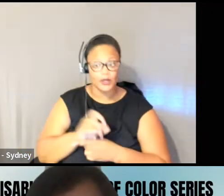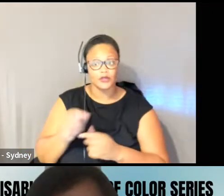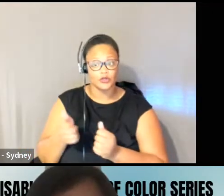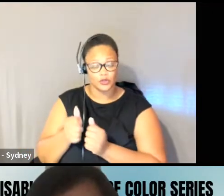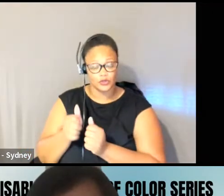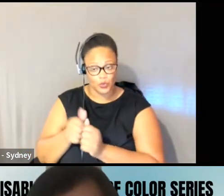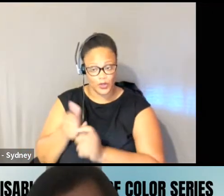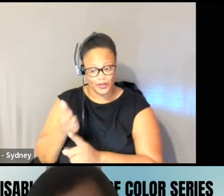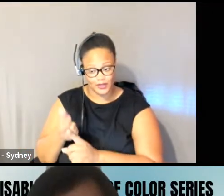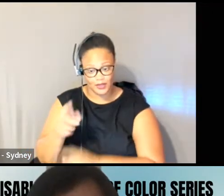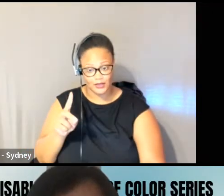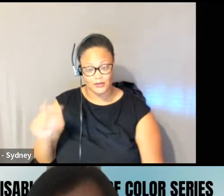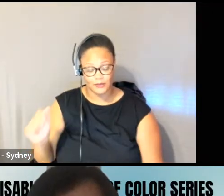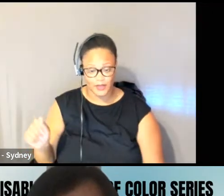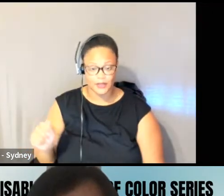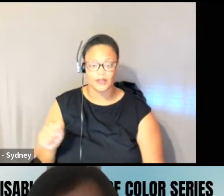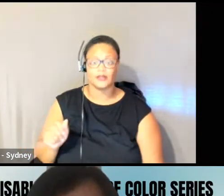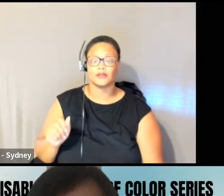well as